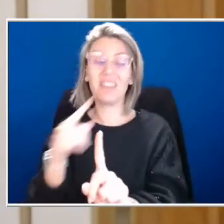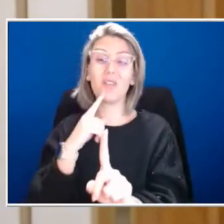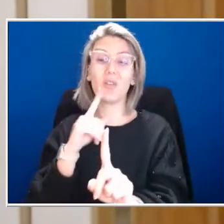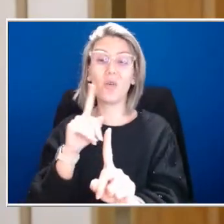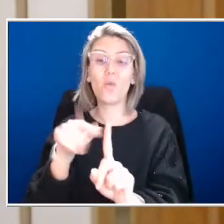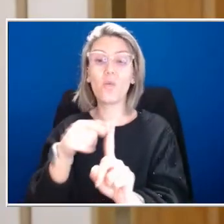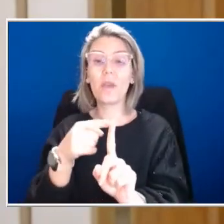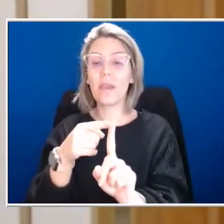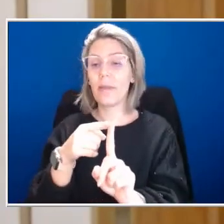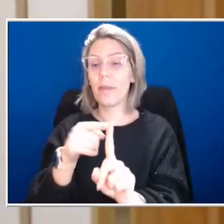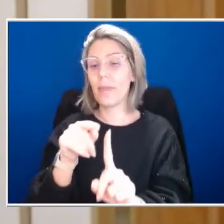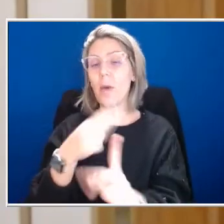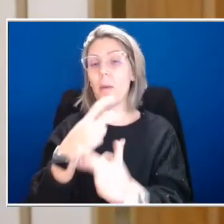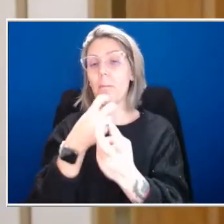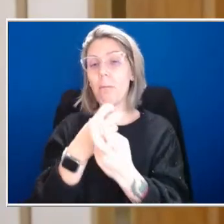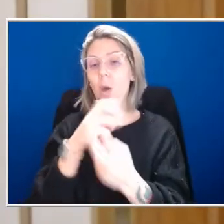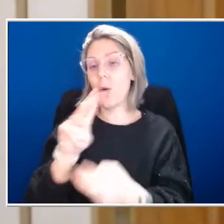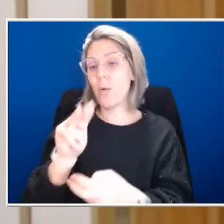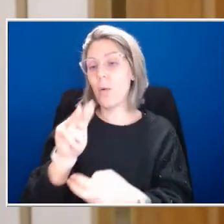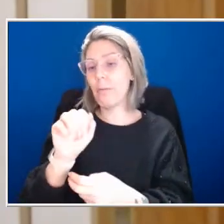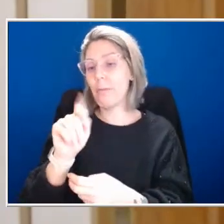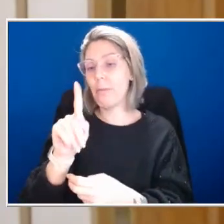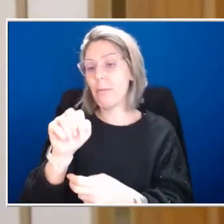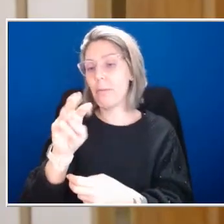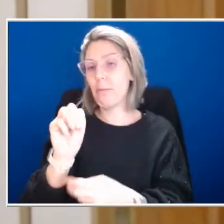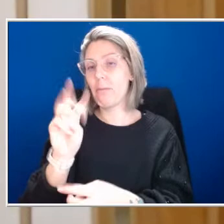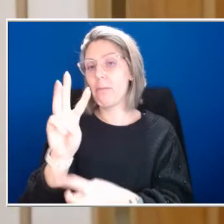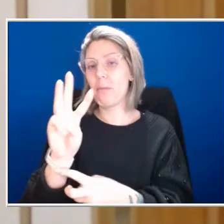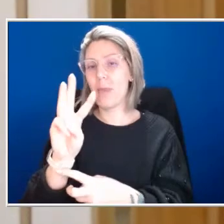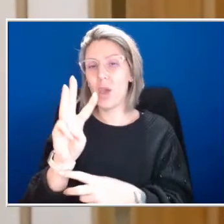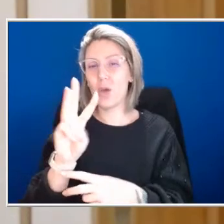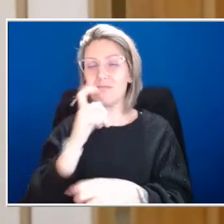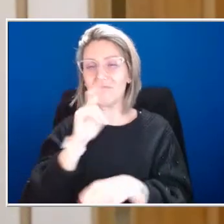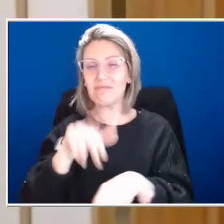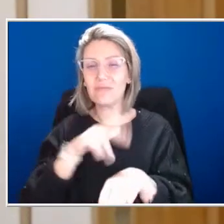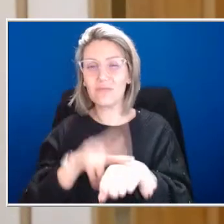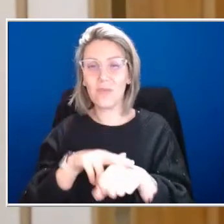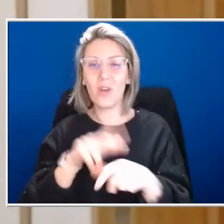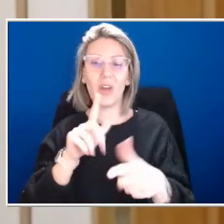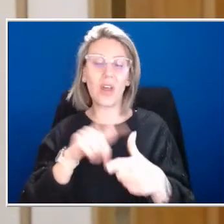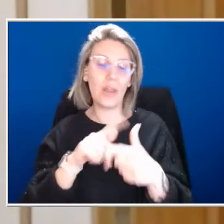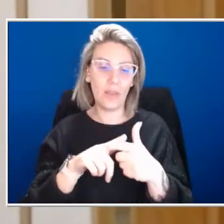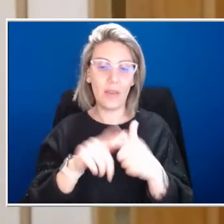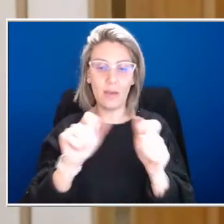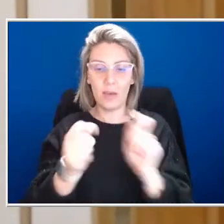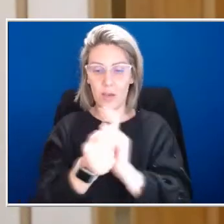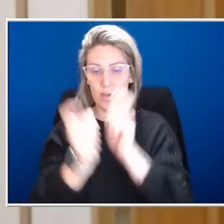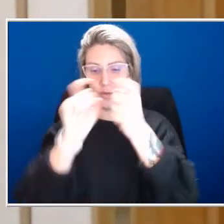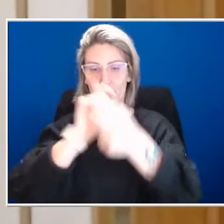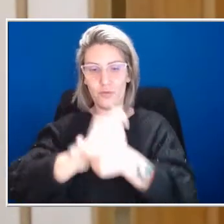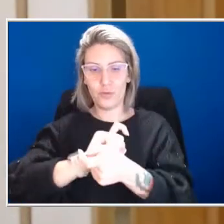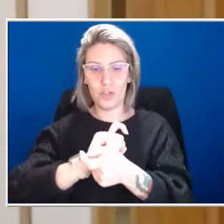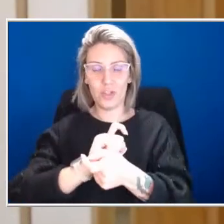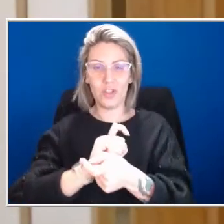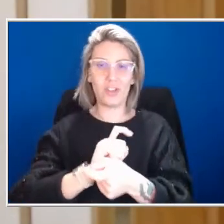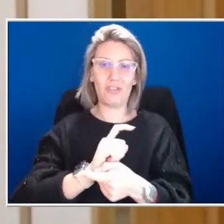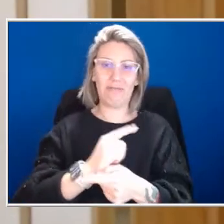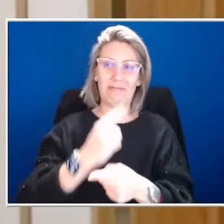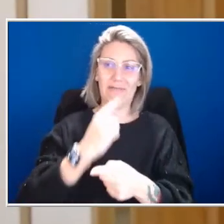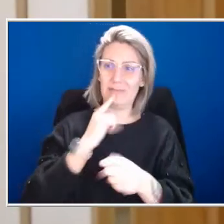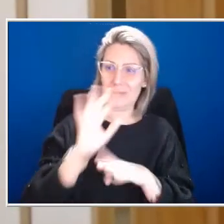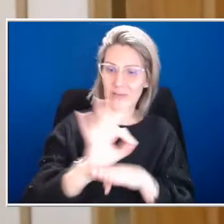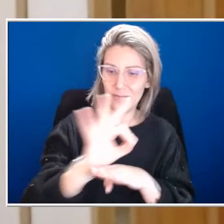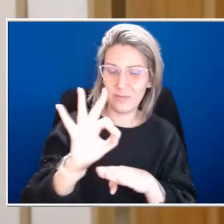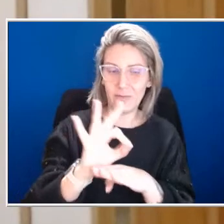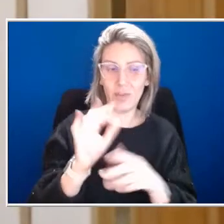is abnormal, and then light chains, the products from bone marrow can, when bone marrow is dysfunctional, cancerous, can start building